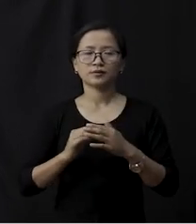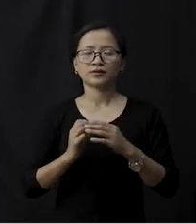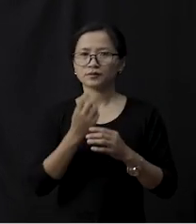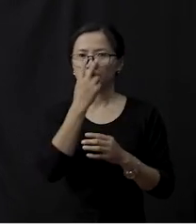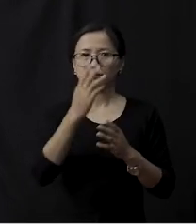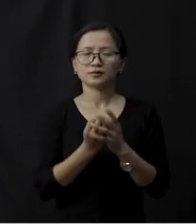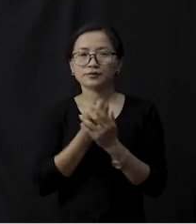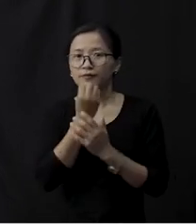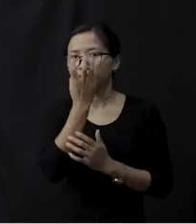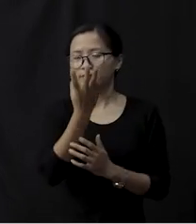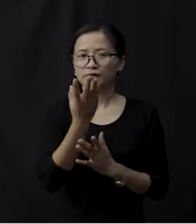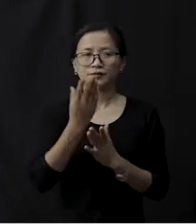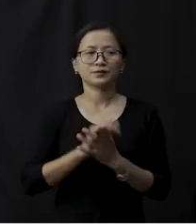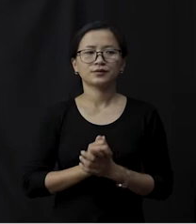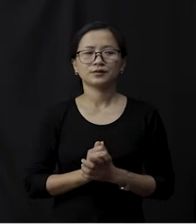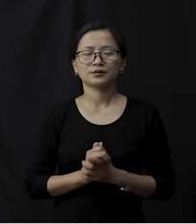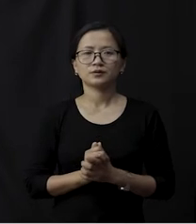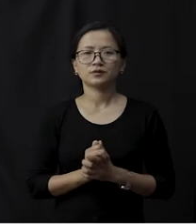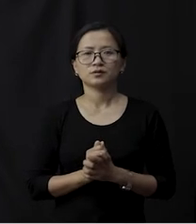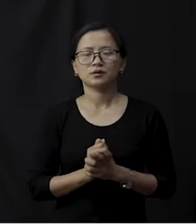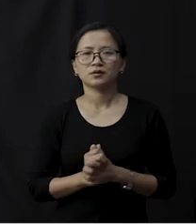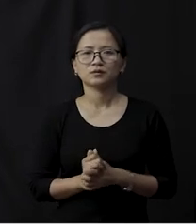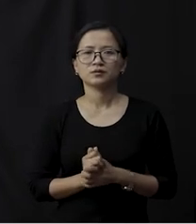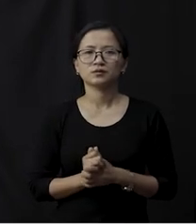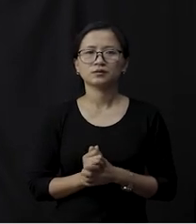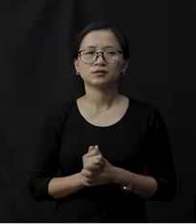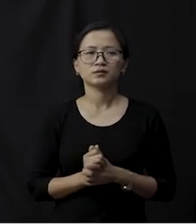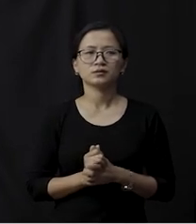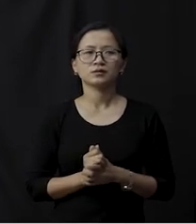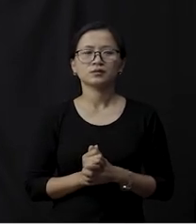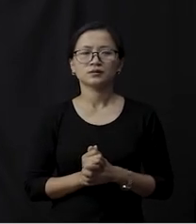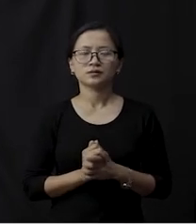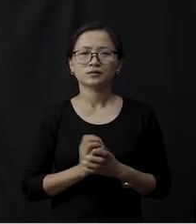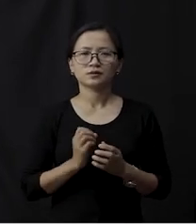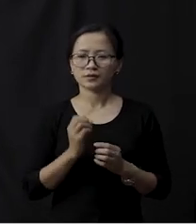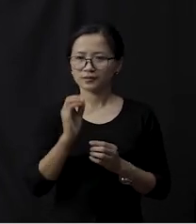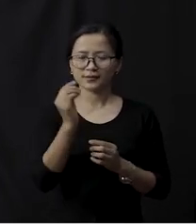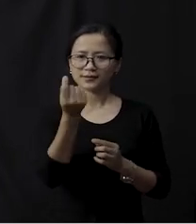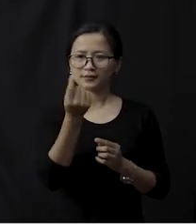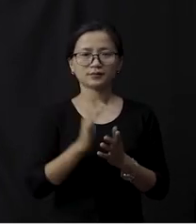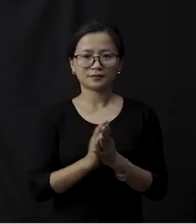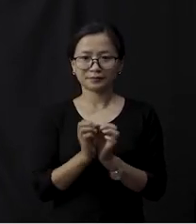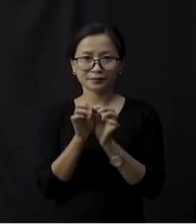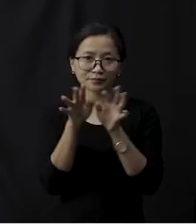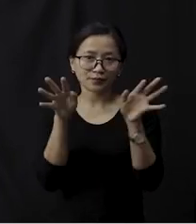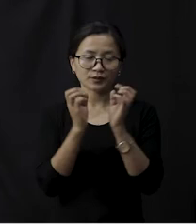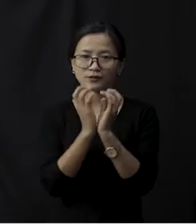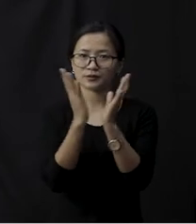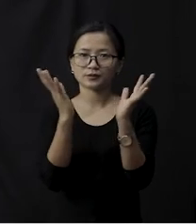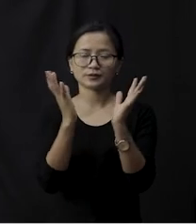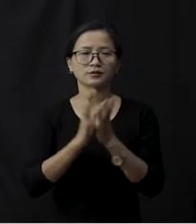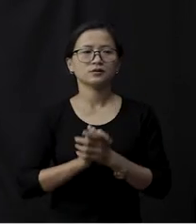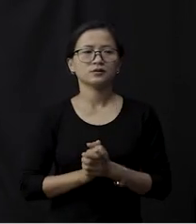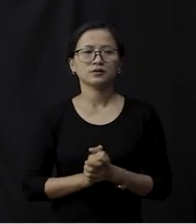a flower, okay? This is a flower. And students, we can see some branches there. And we can